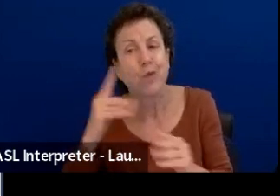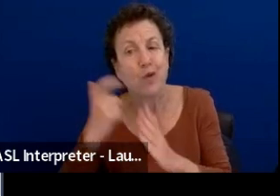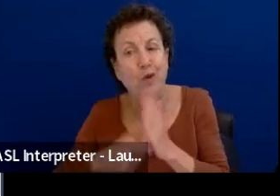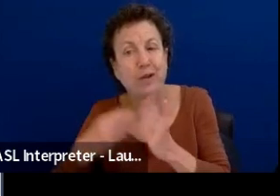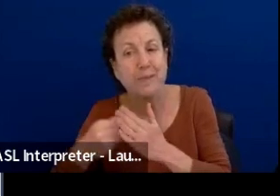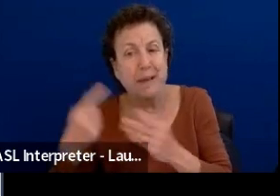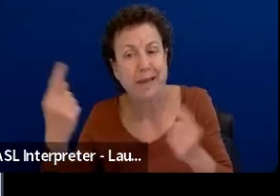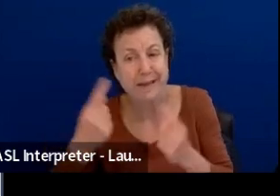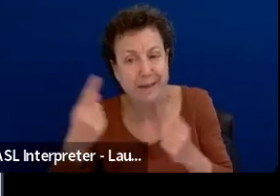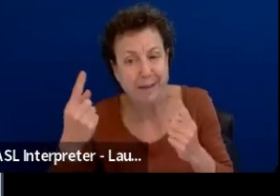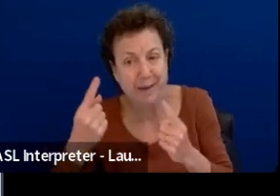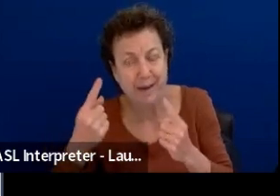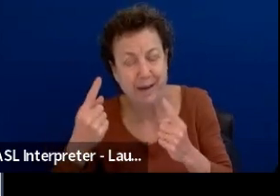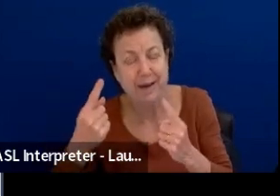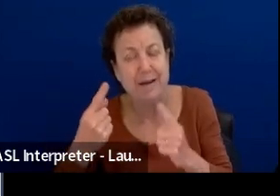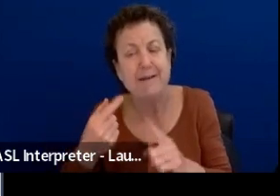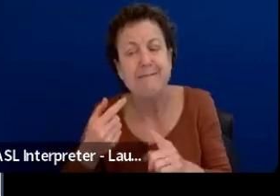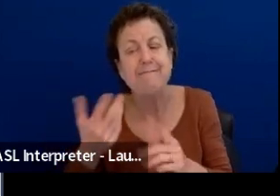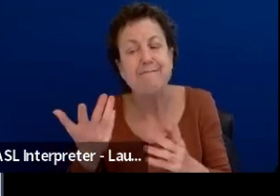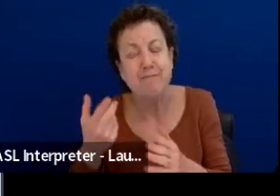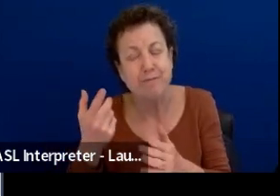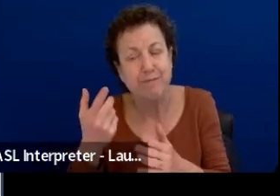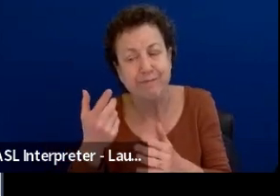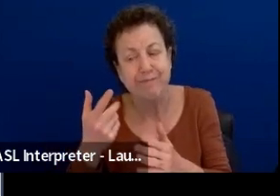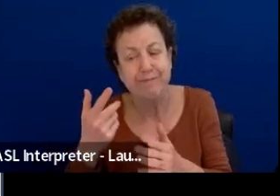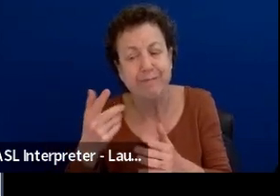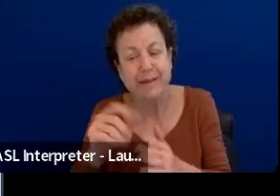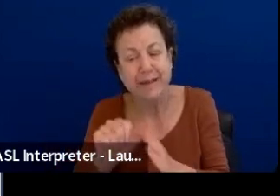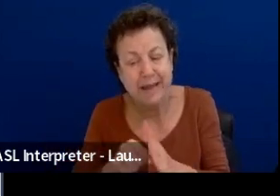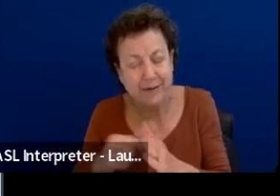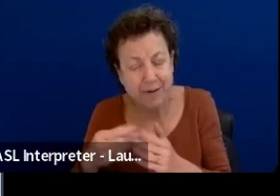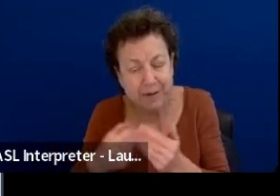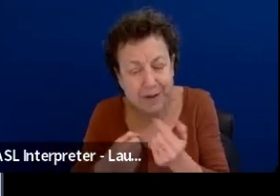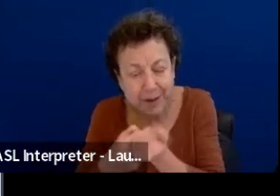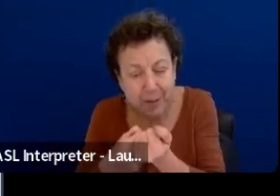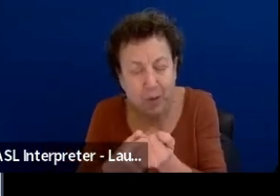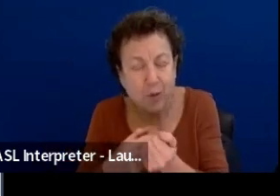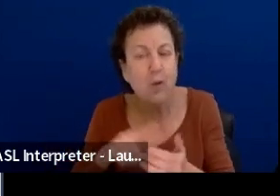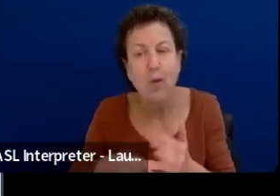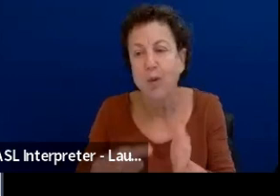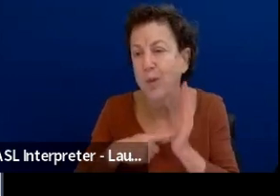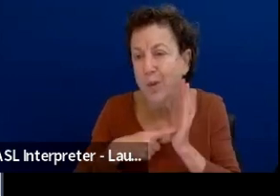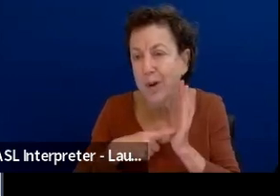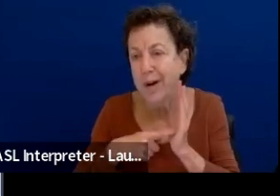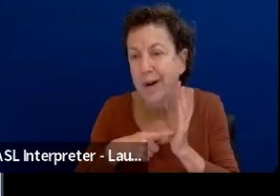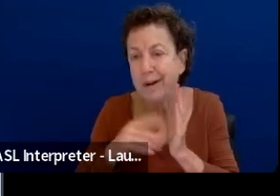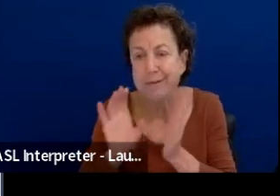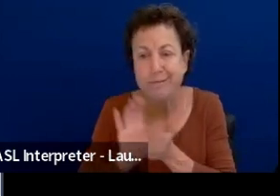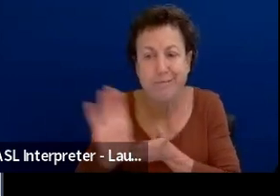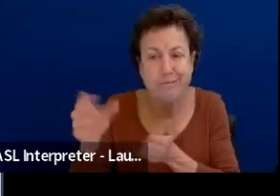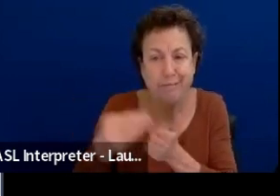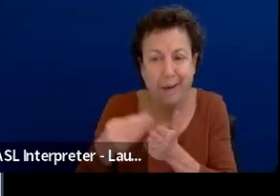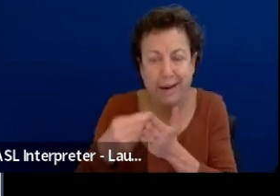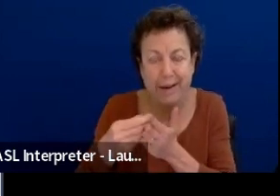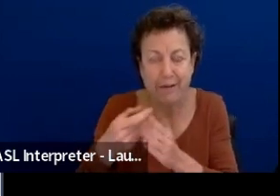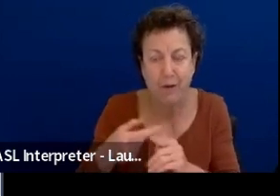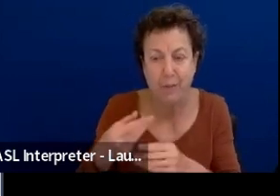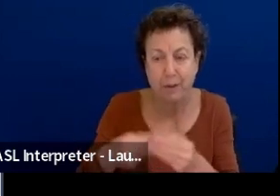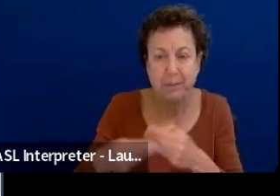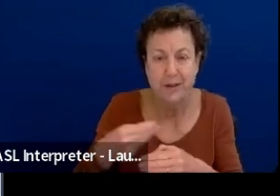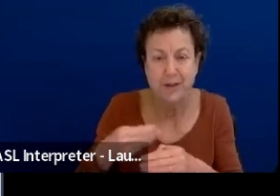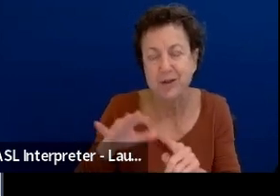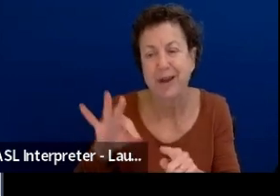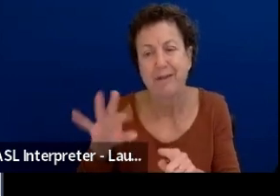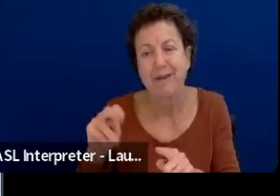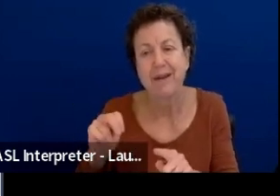of financial impact or may need some kind of appropriation through the state budget.